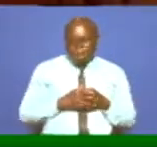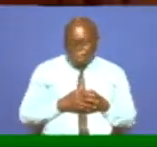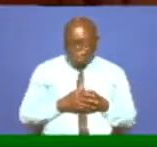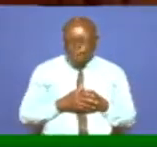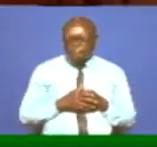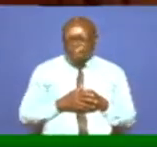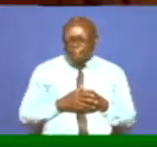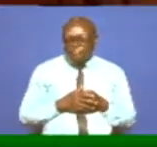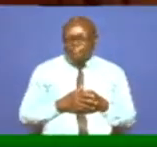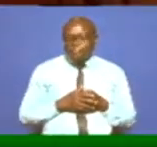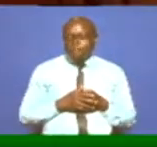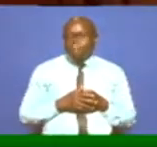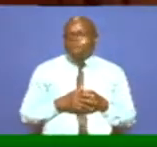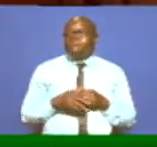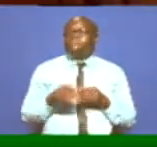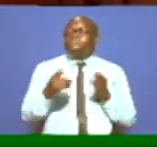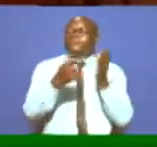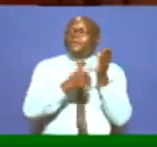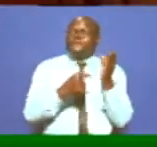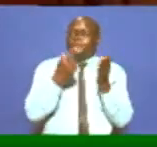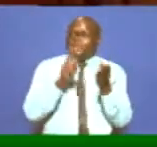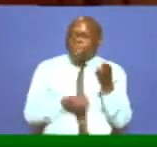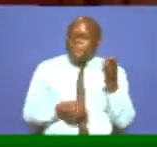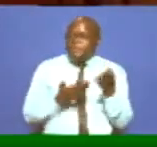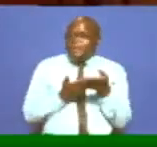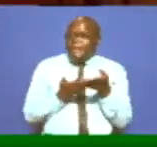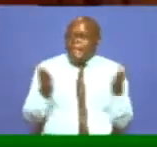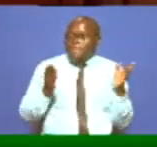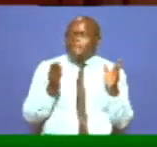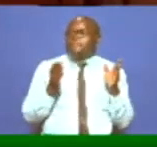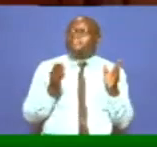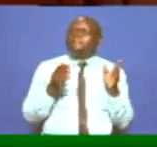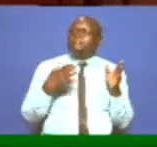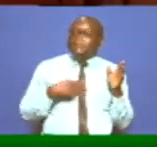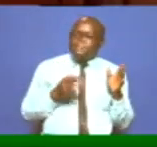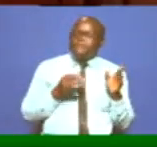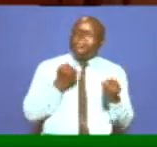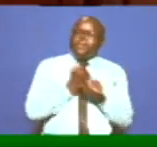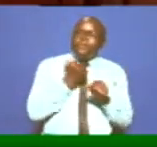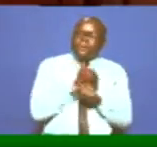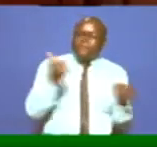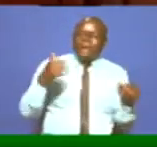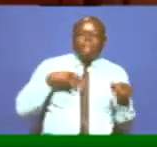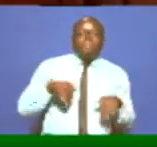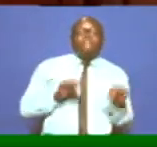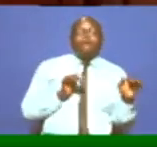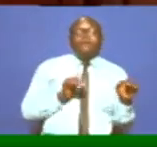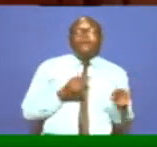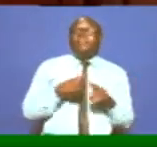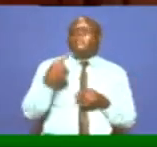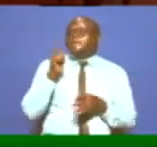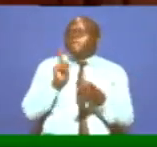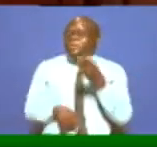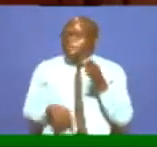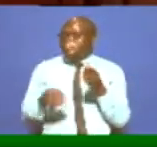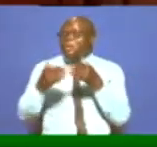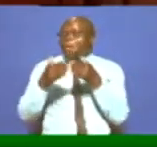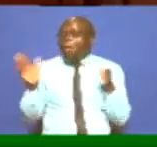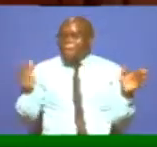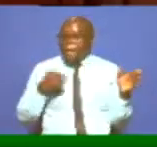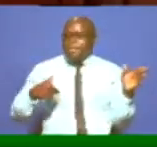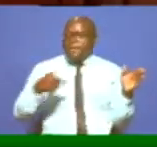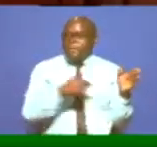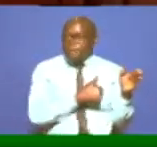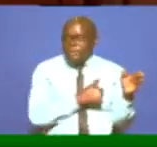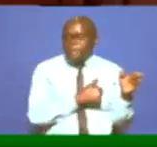Na Waswahili wanasema kila mwamba ngoma uvutia upande wake. Lakini nataka kusema wazi kwamba sisi